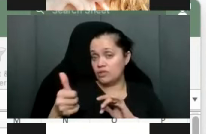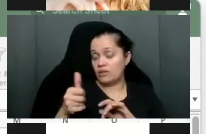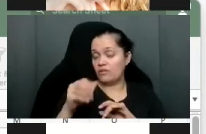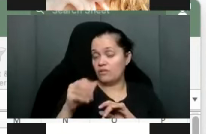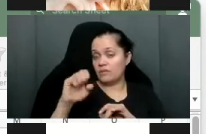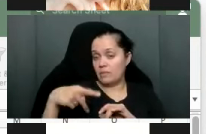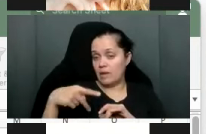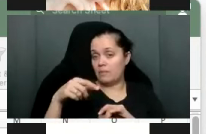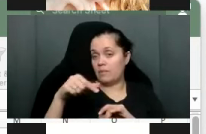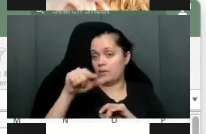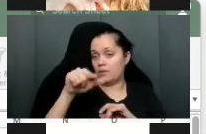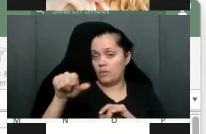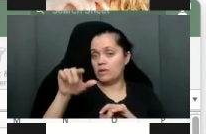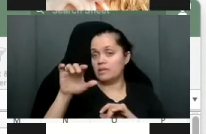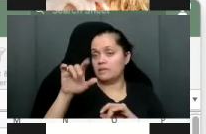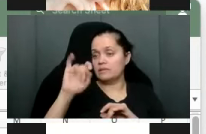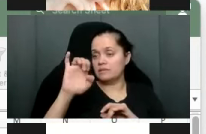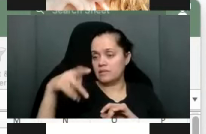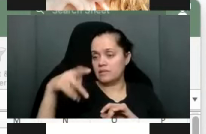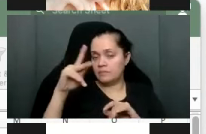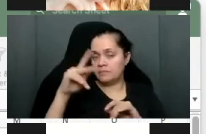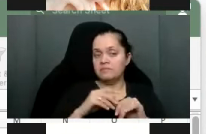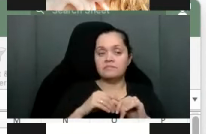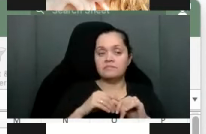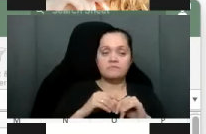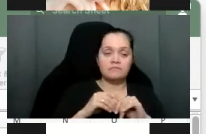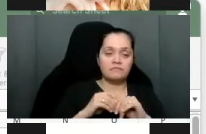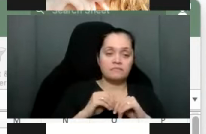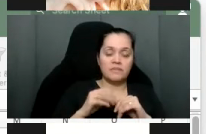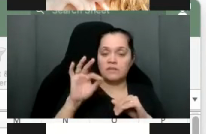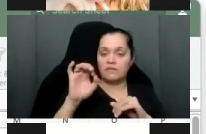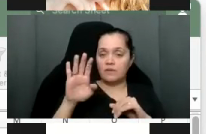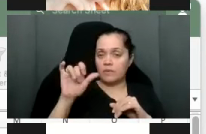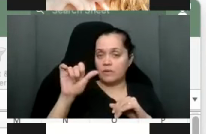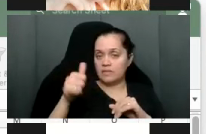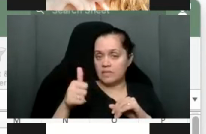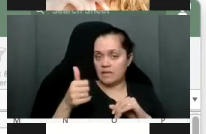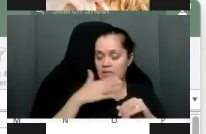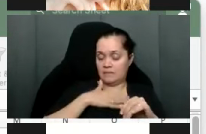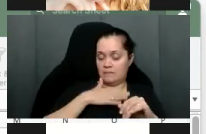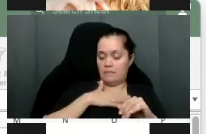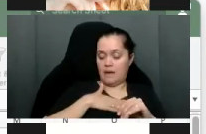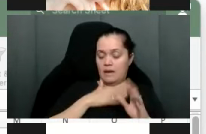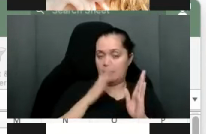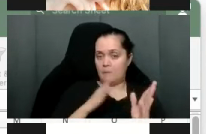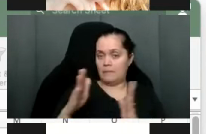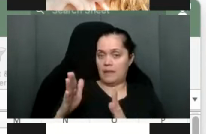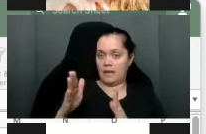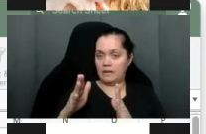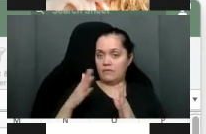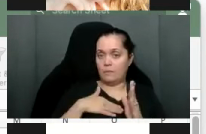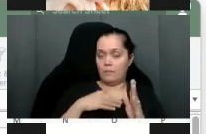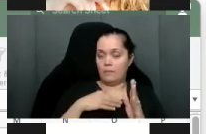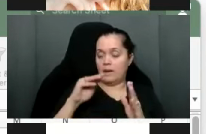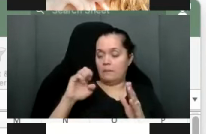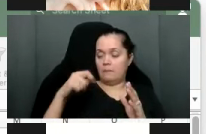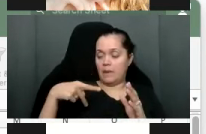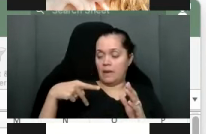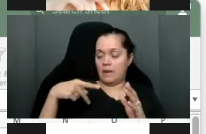tip. Okay, so February 10th, that's my plan for my map quiz